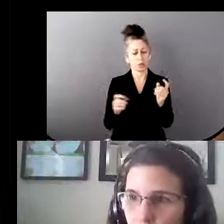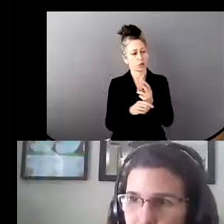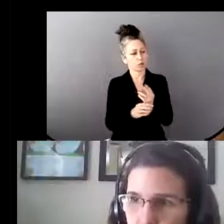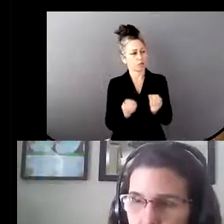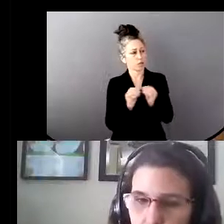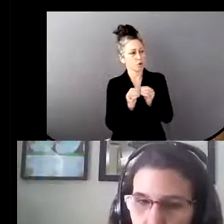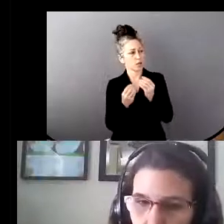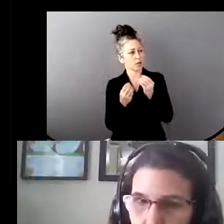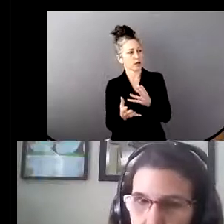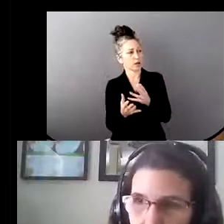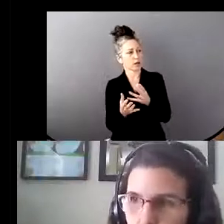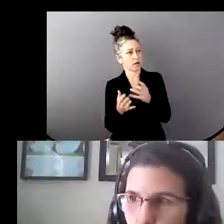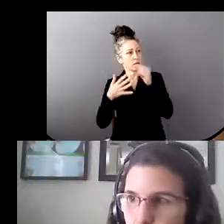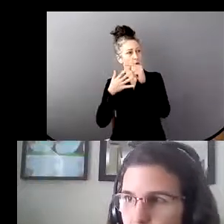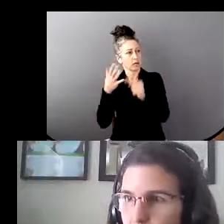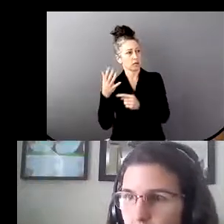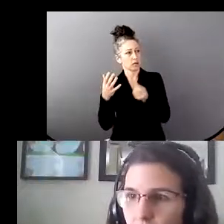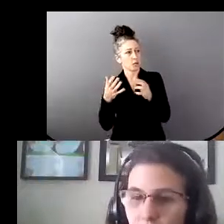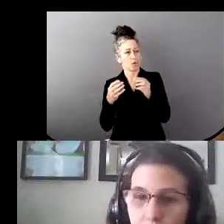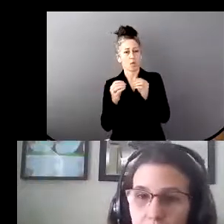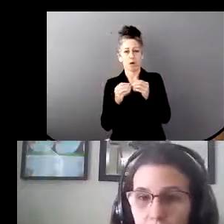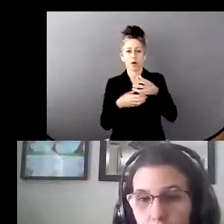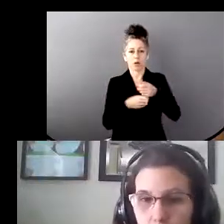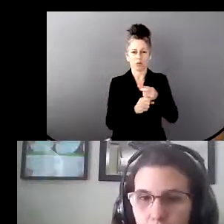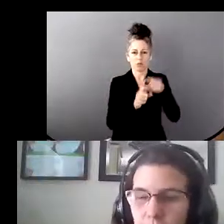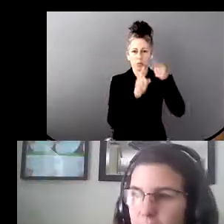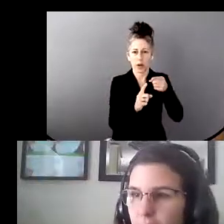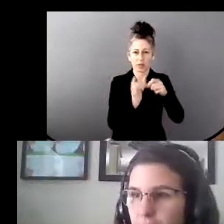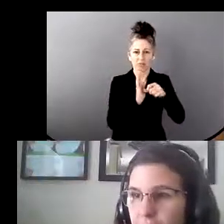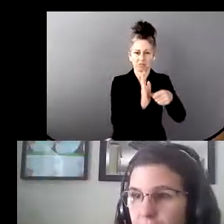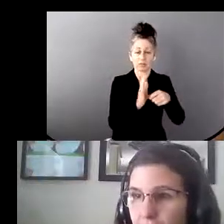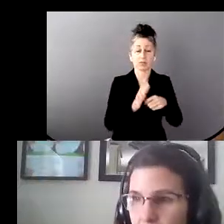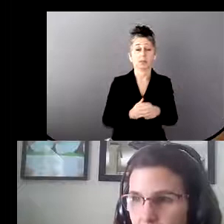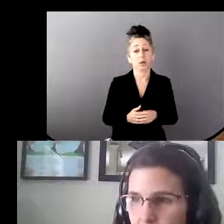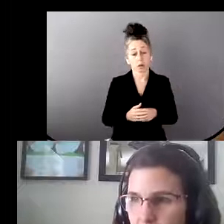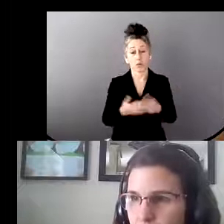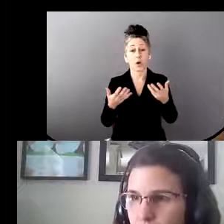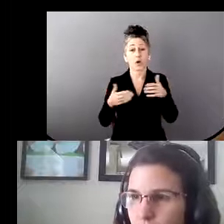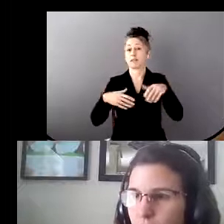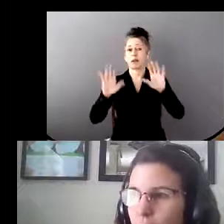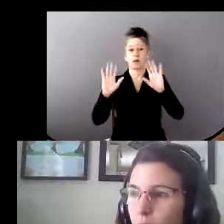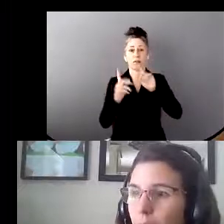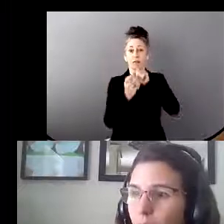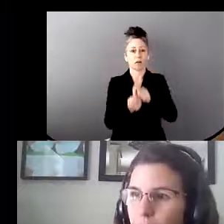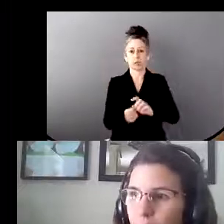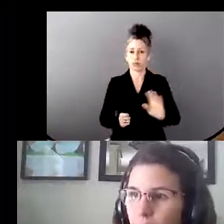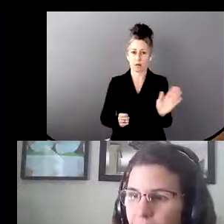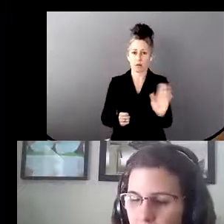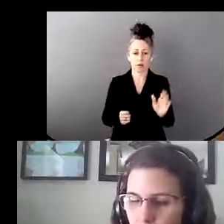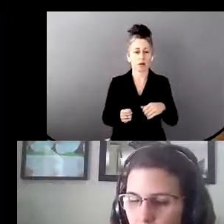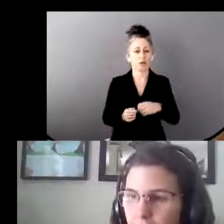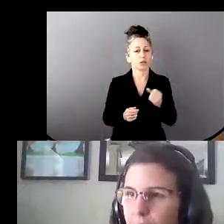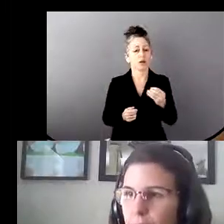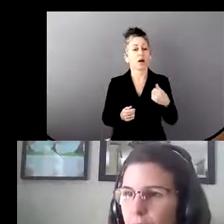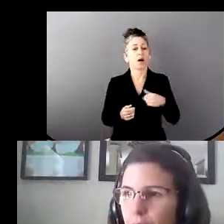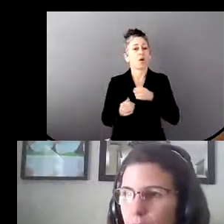and brevity, being short and to the point. And of course, without sacrificing accuracy. So our infographic